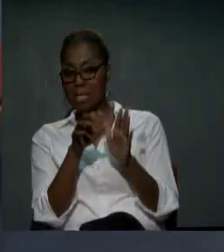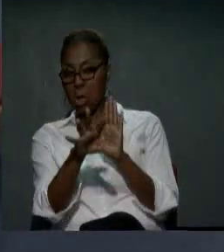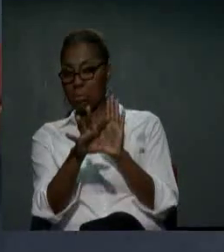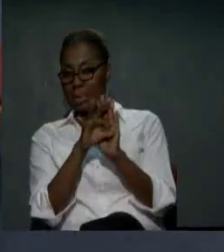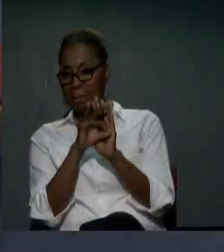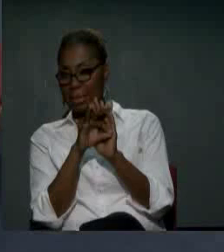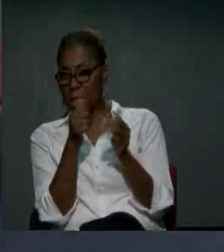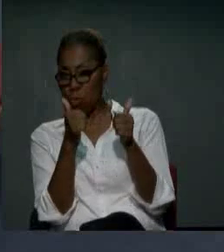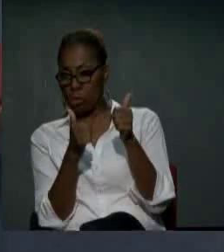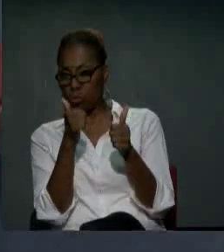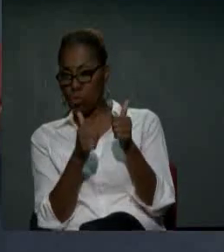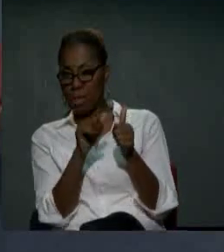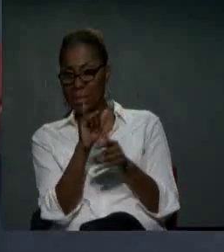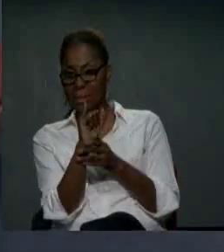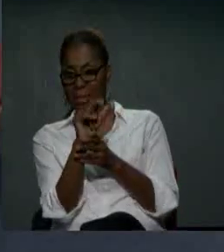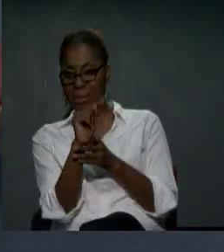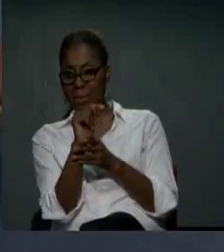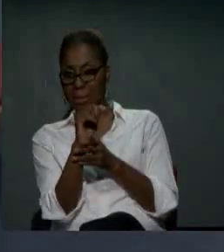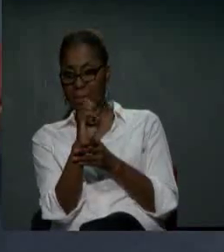be